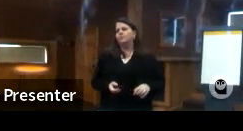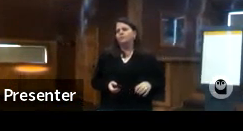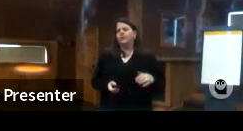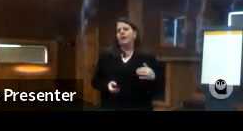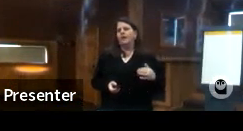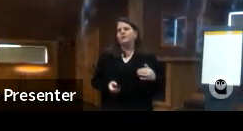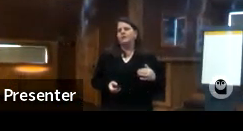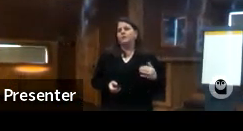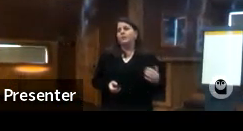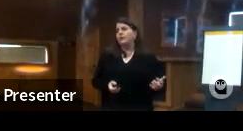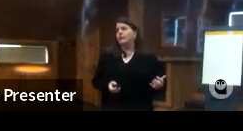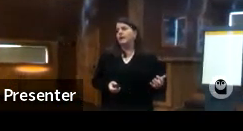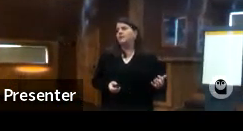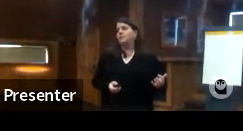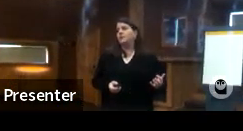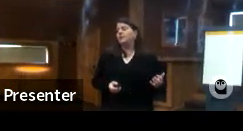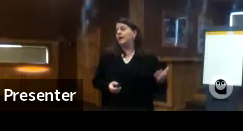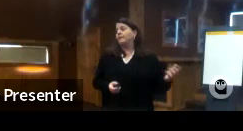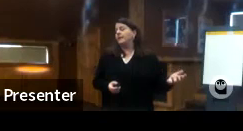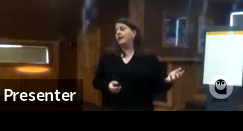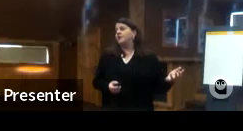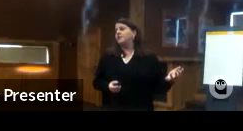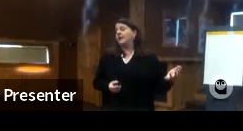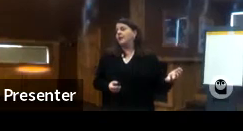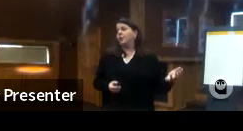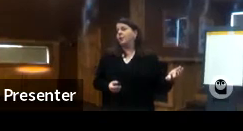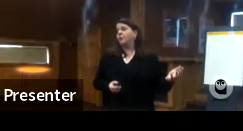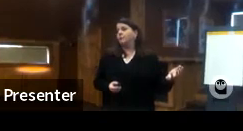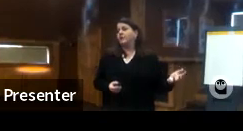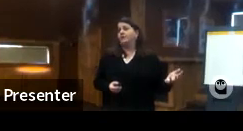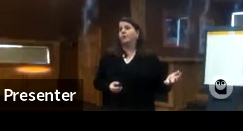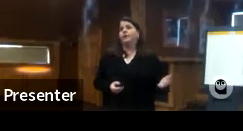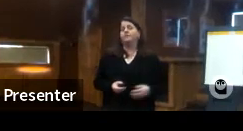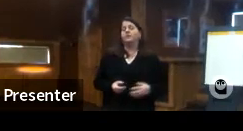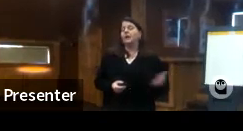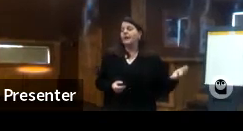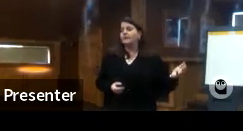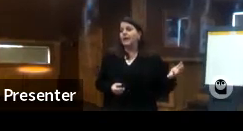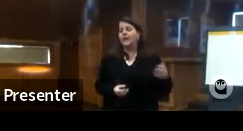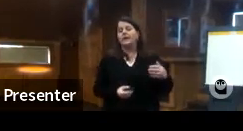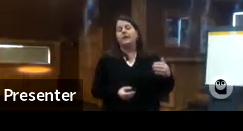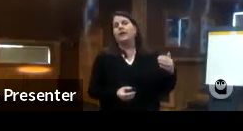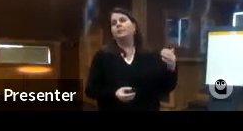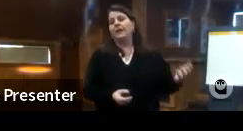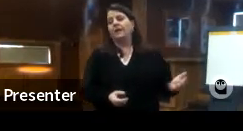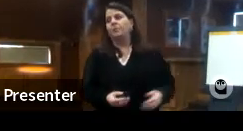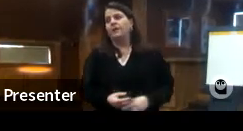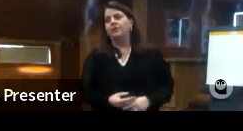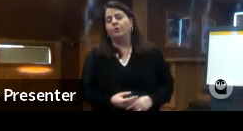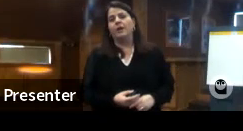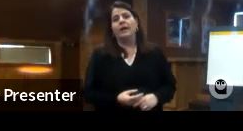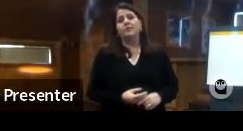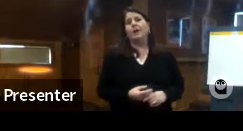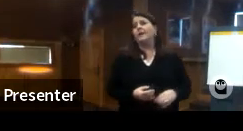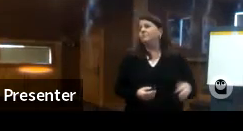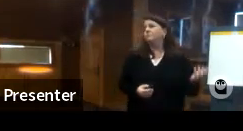agency, and we needed an expert, and that agency had no budget for it. It was a class A, but they had no